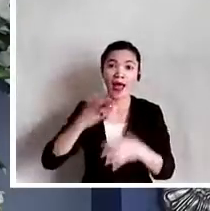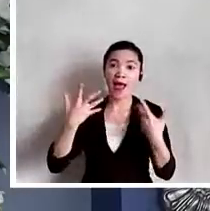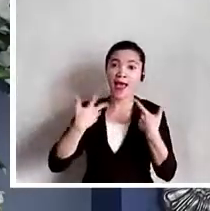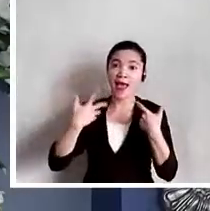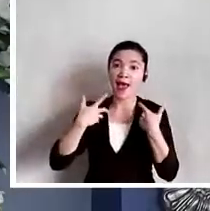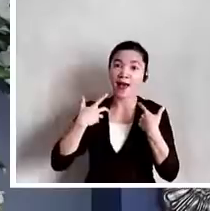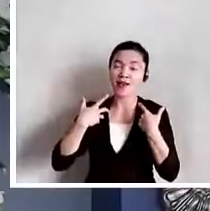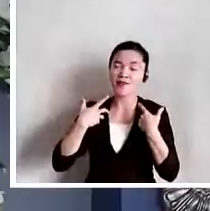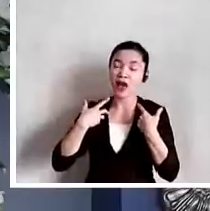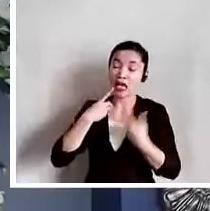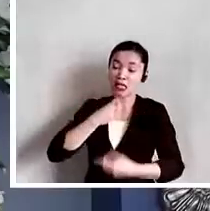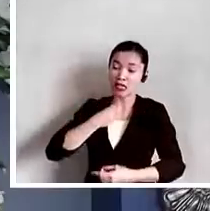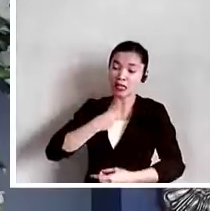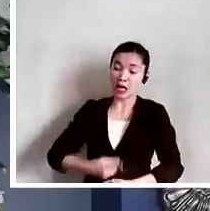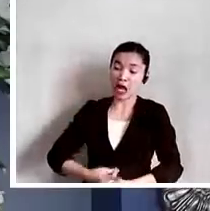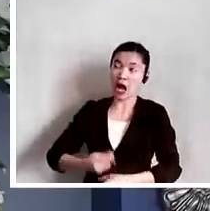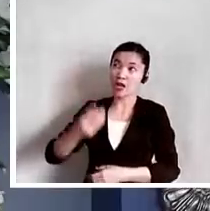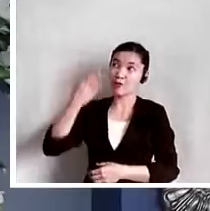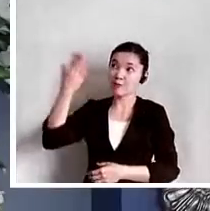diha sa atong kagawasan.